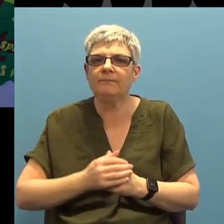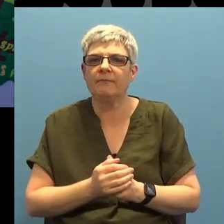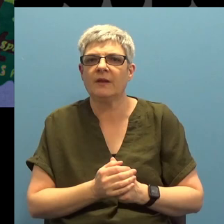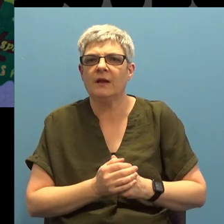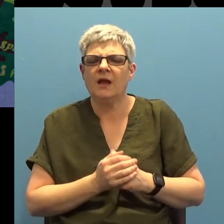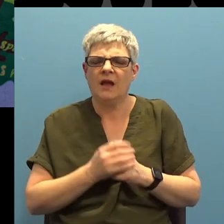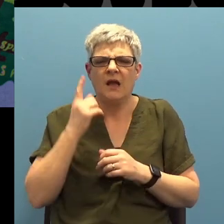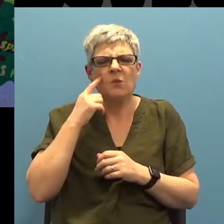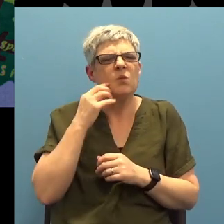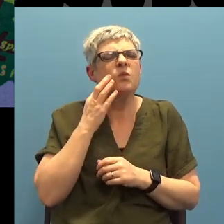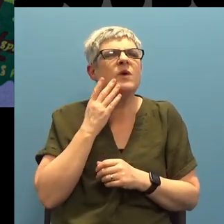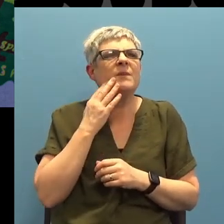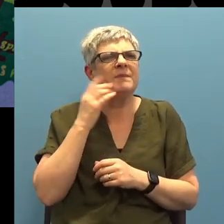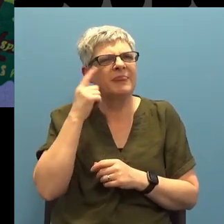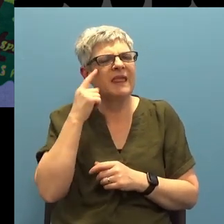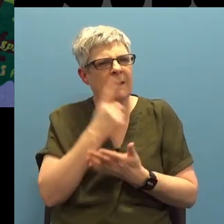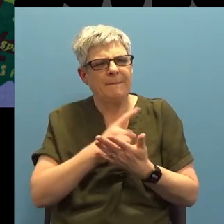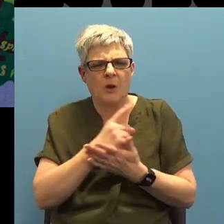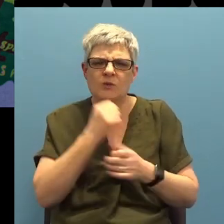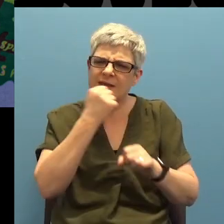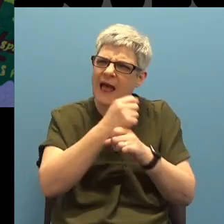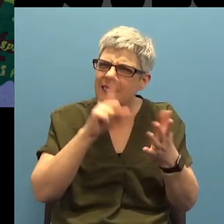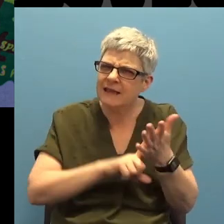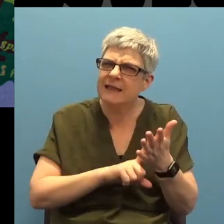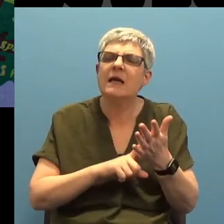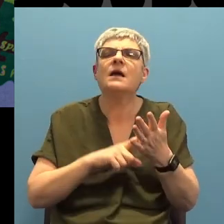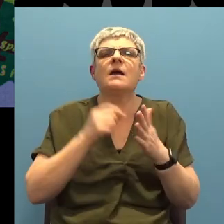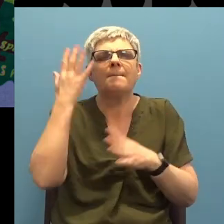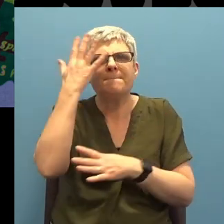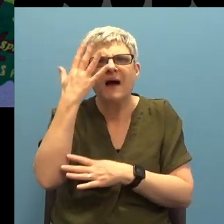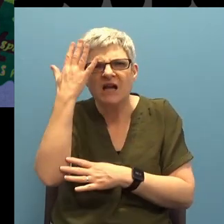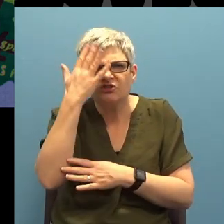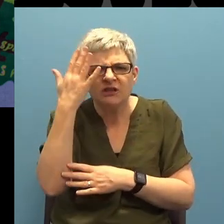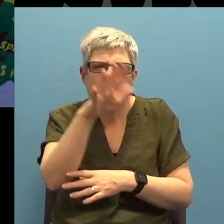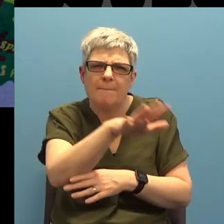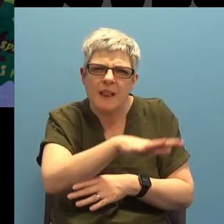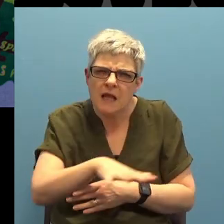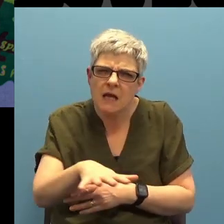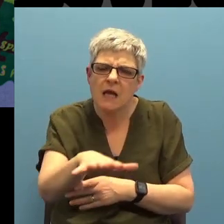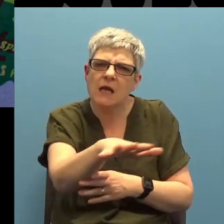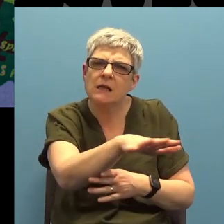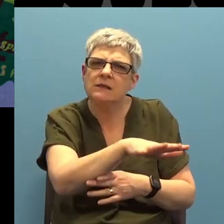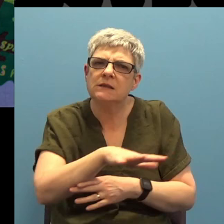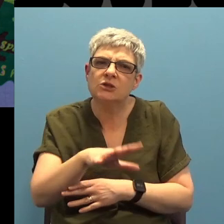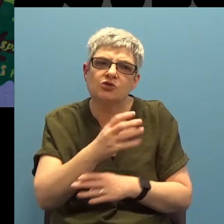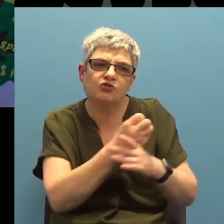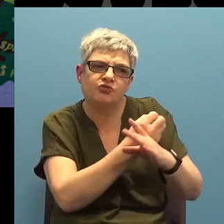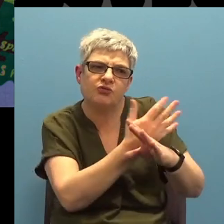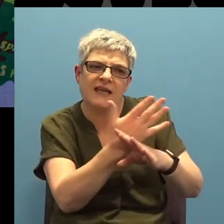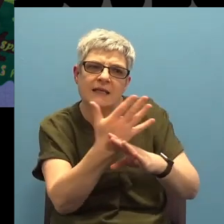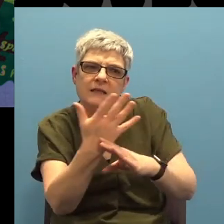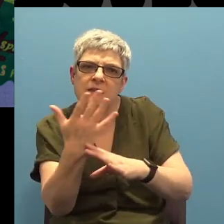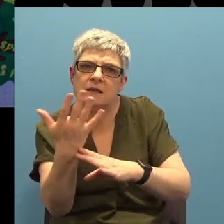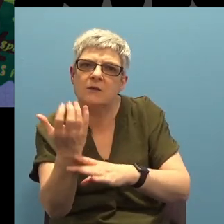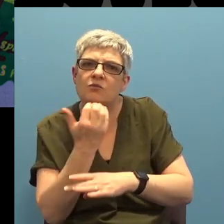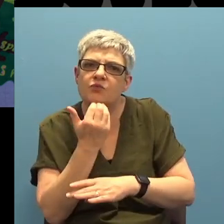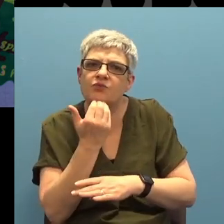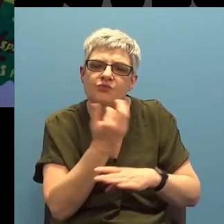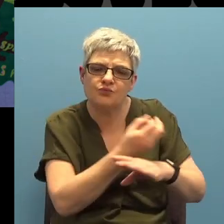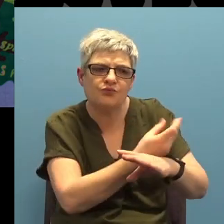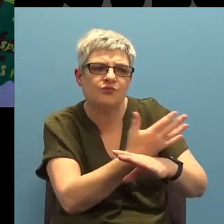And when we think about Galilee, I want you to imagine in your mind's eye a place of green, fertile